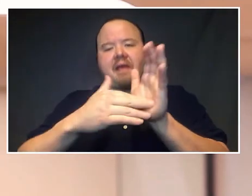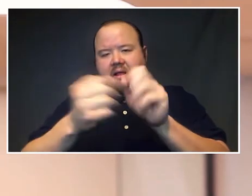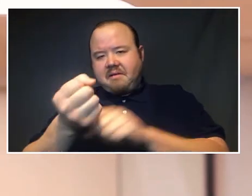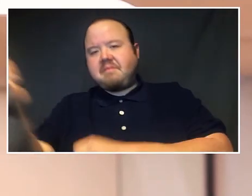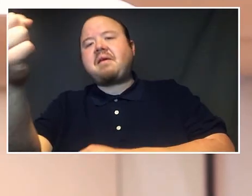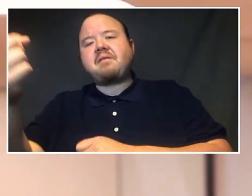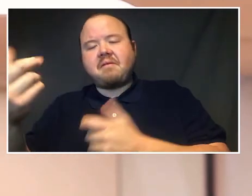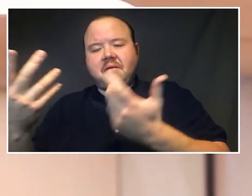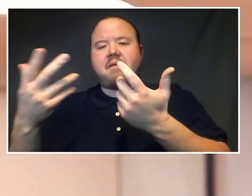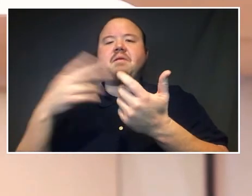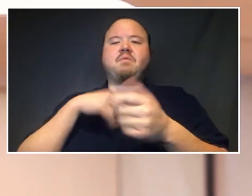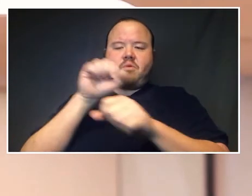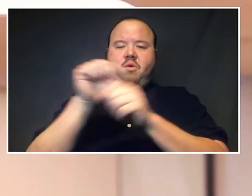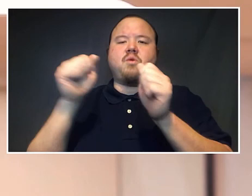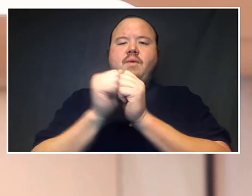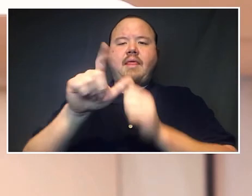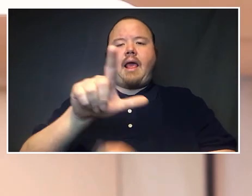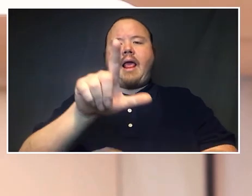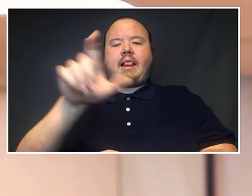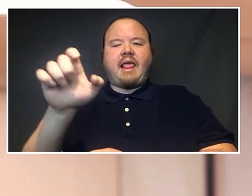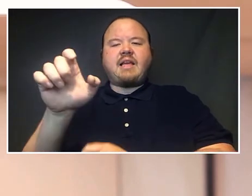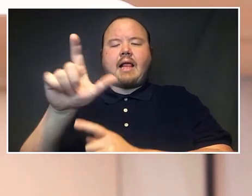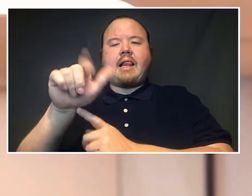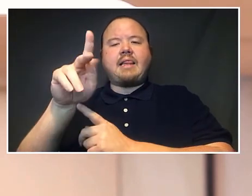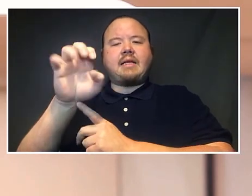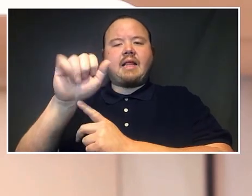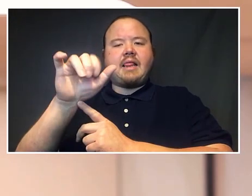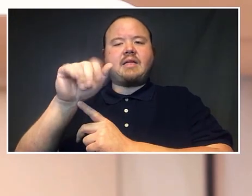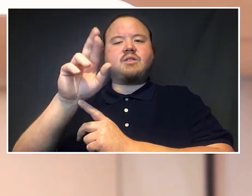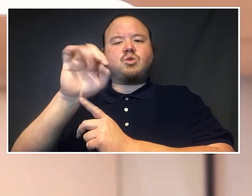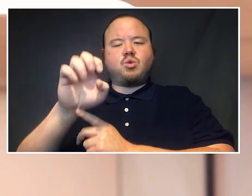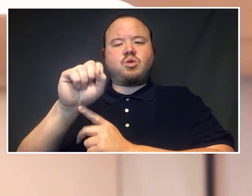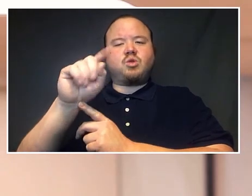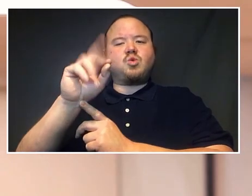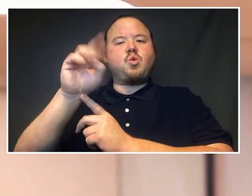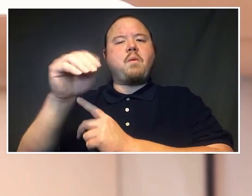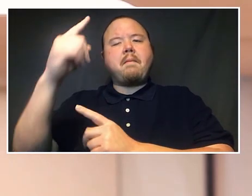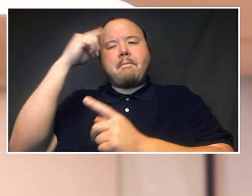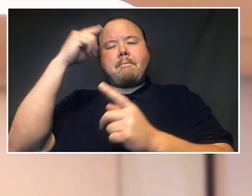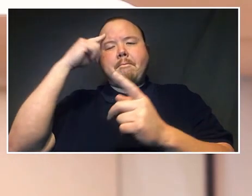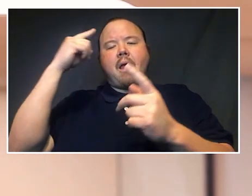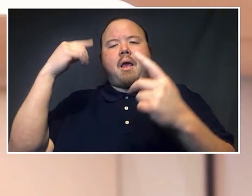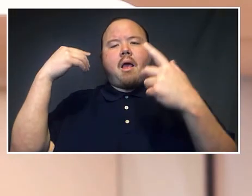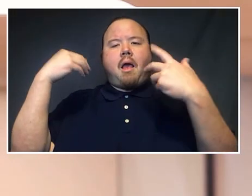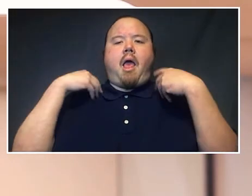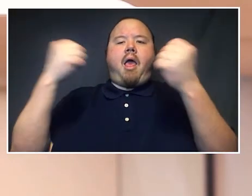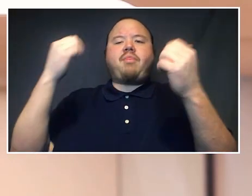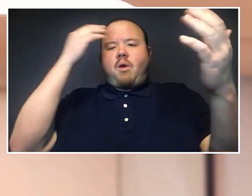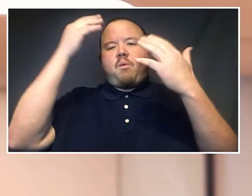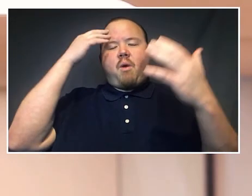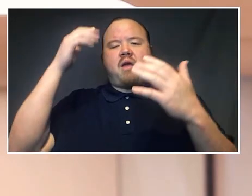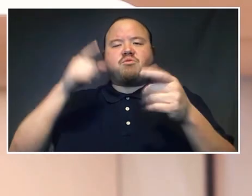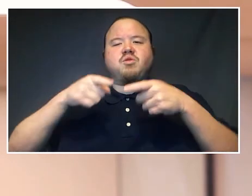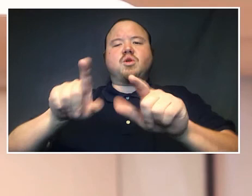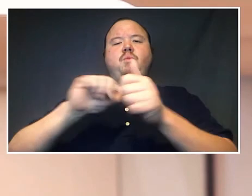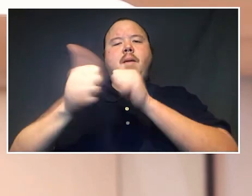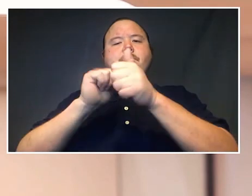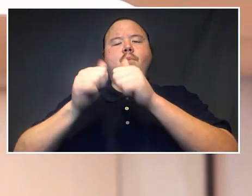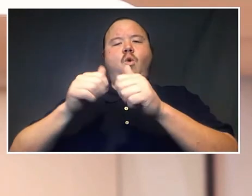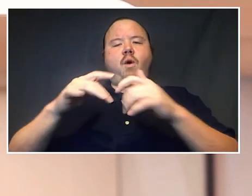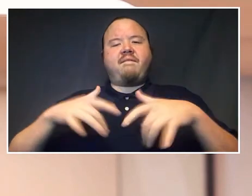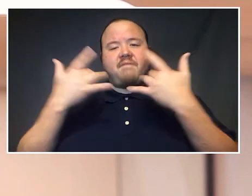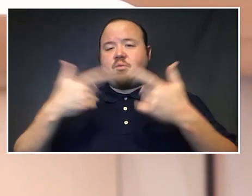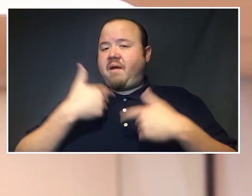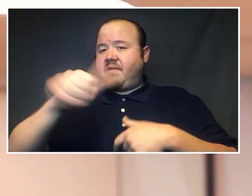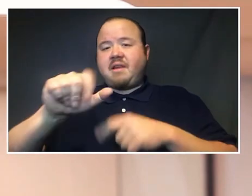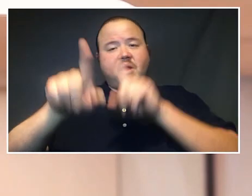as working with the Lake Elsinore Storm in providing mental health awareness for community members at sporting events. If you have